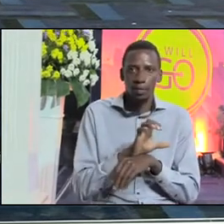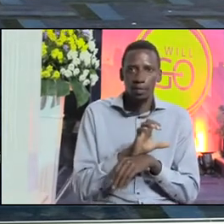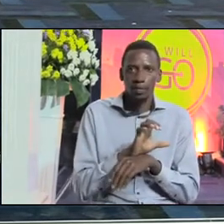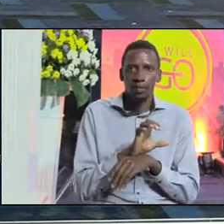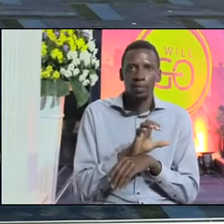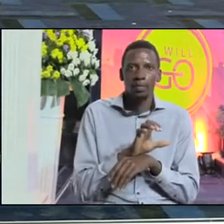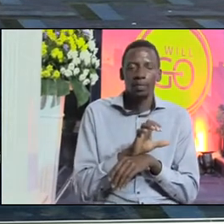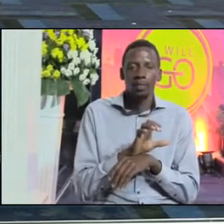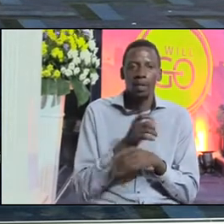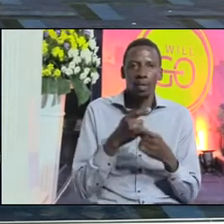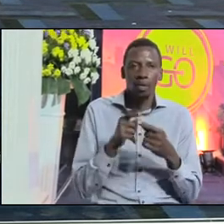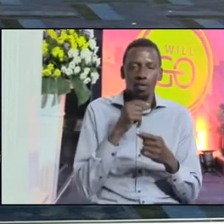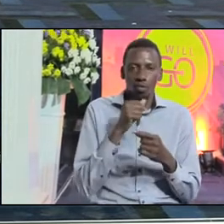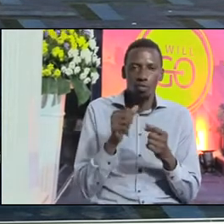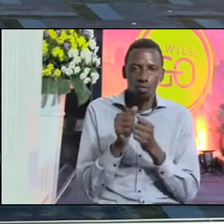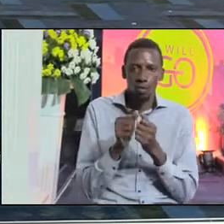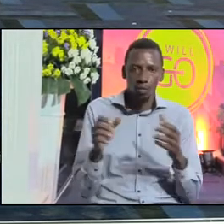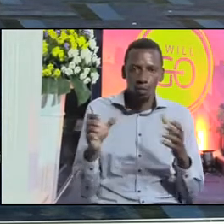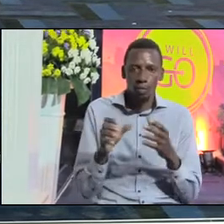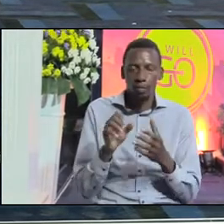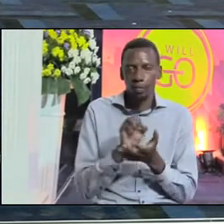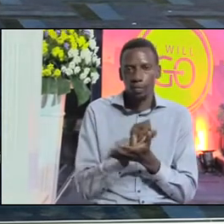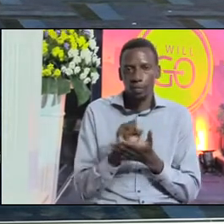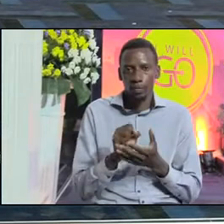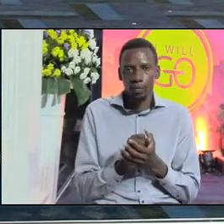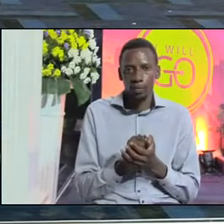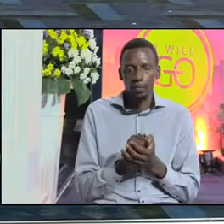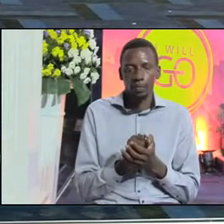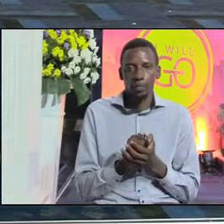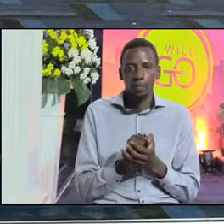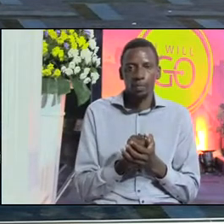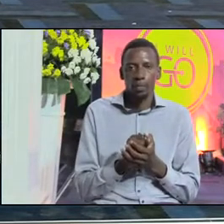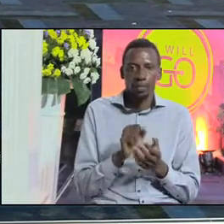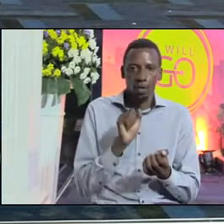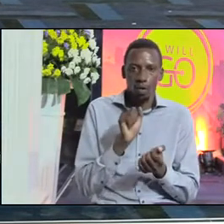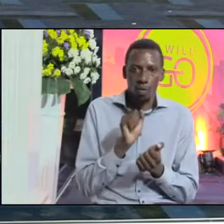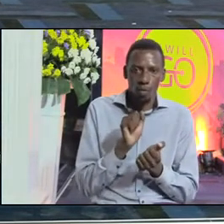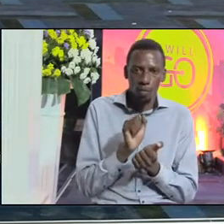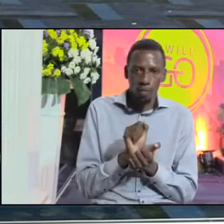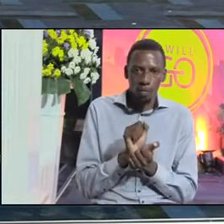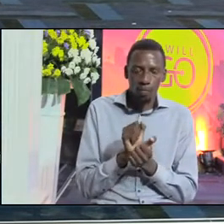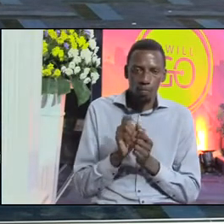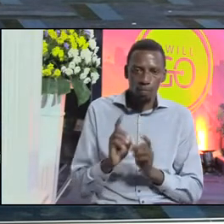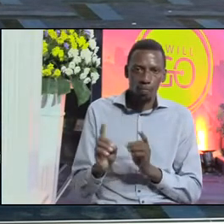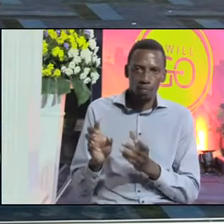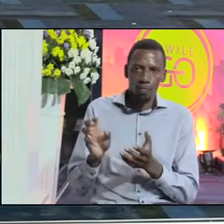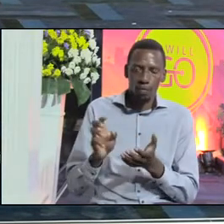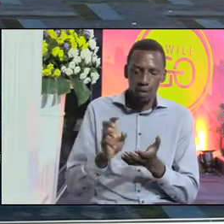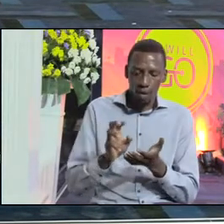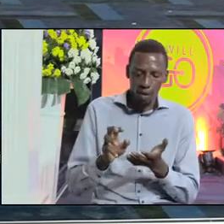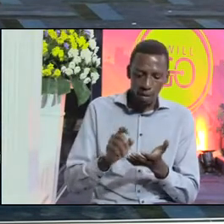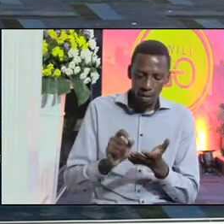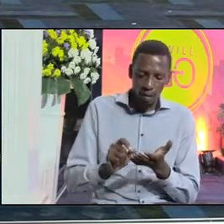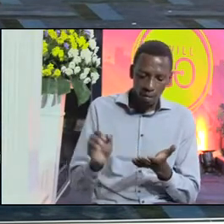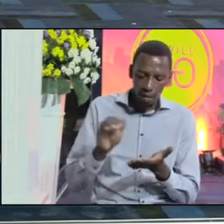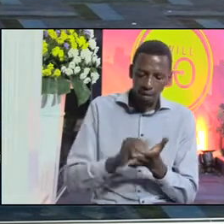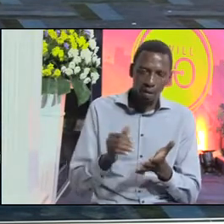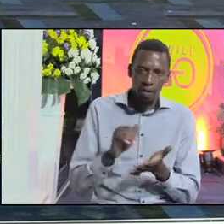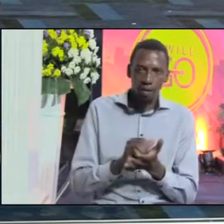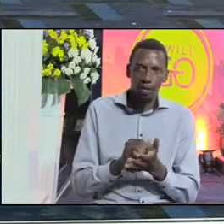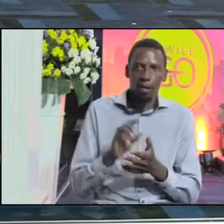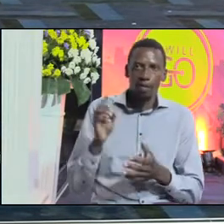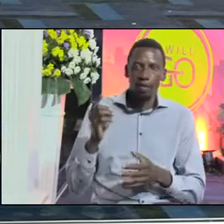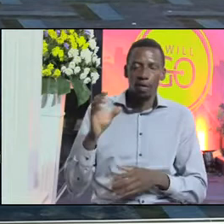of the saints. And the Apostle Paul writes it over and over again. 1 Corinthians says that we